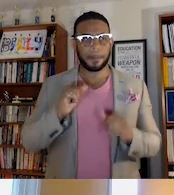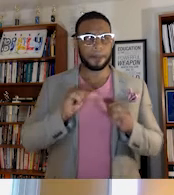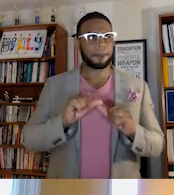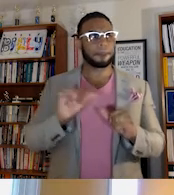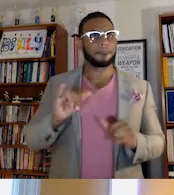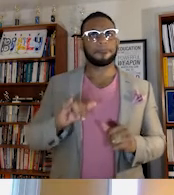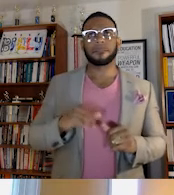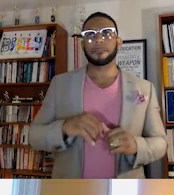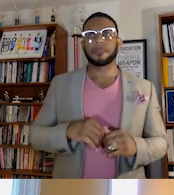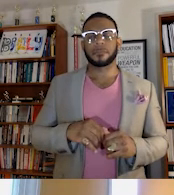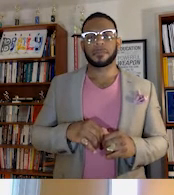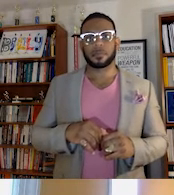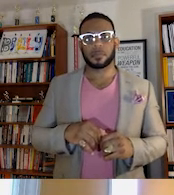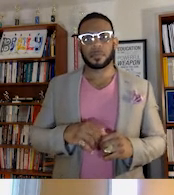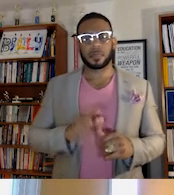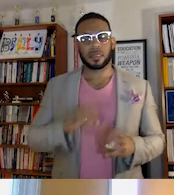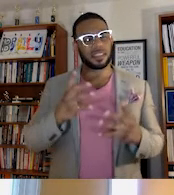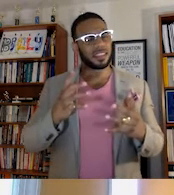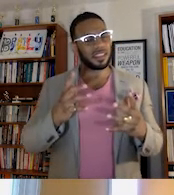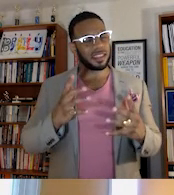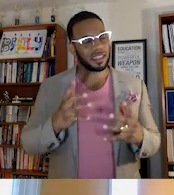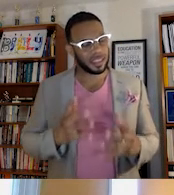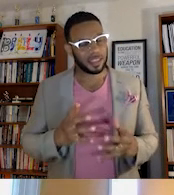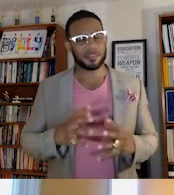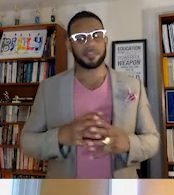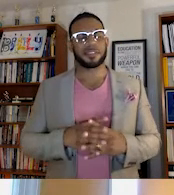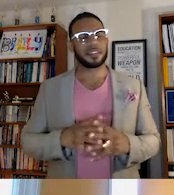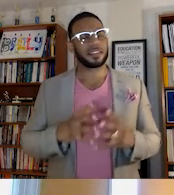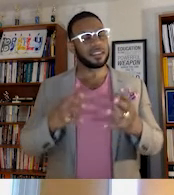like, there's a heavy